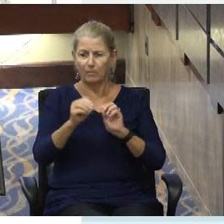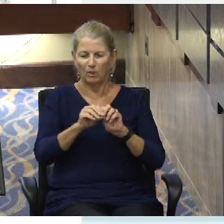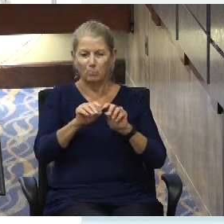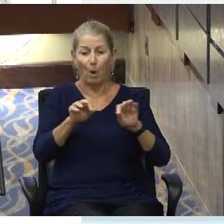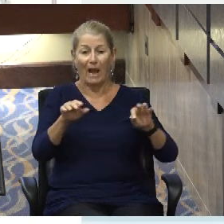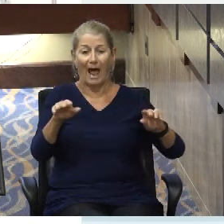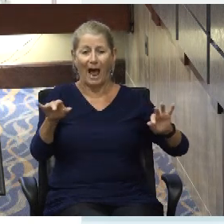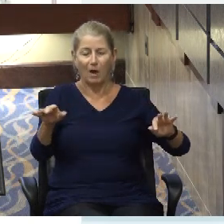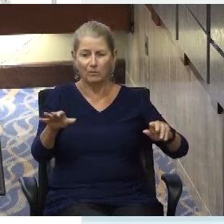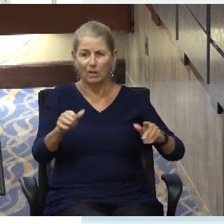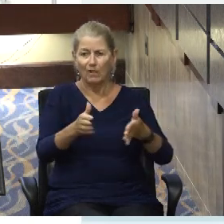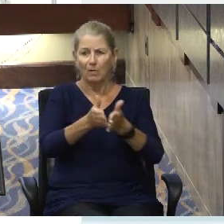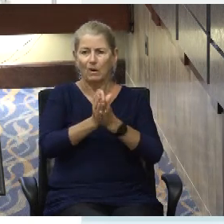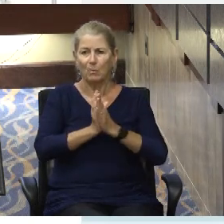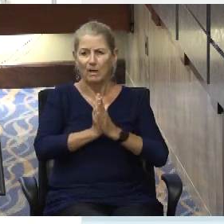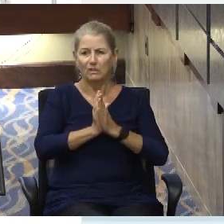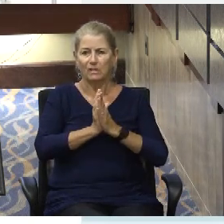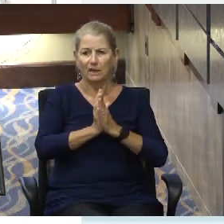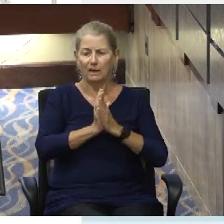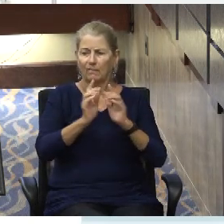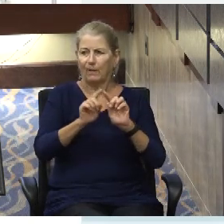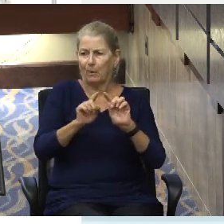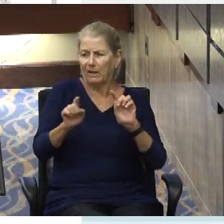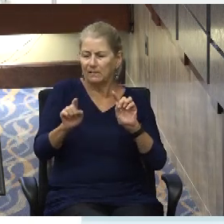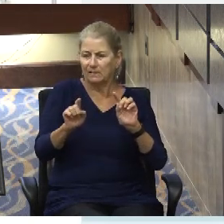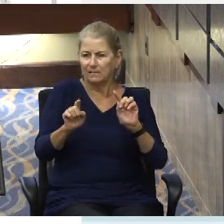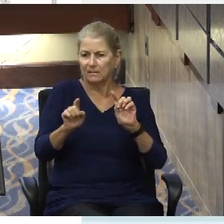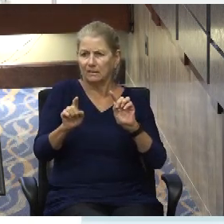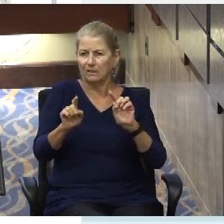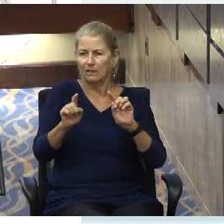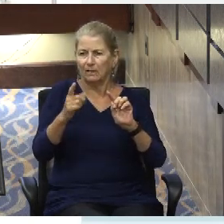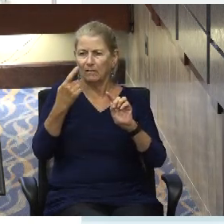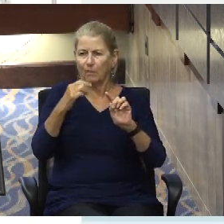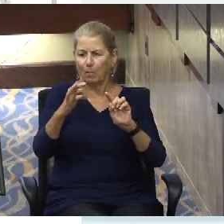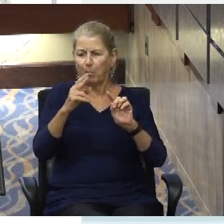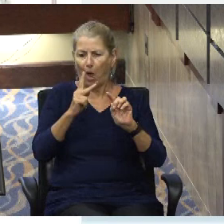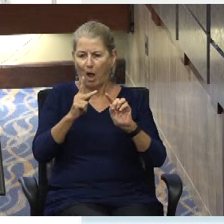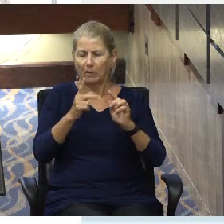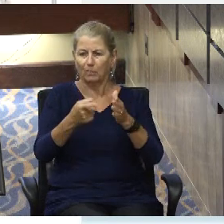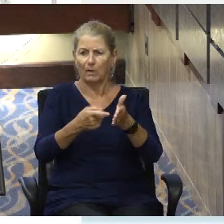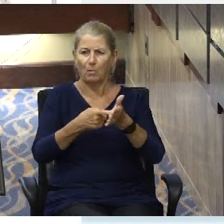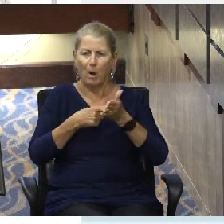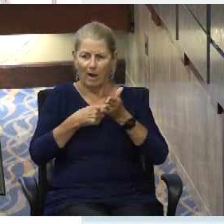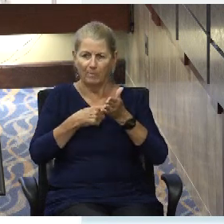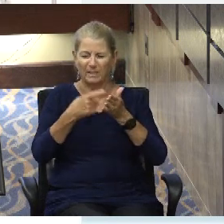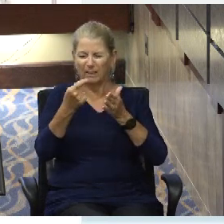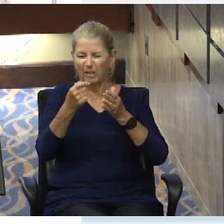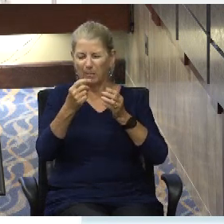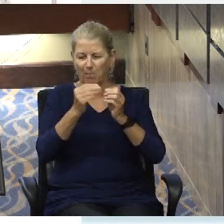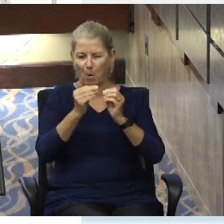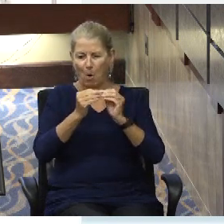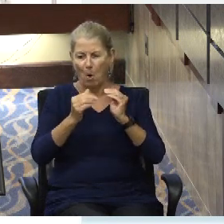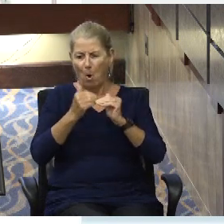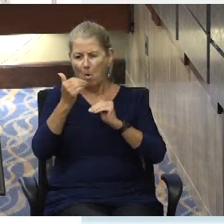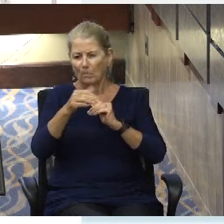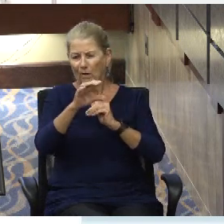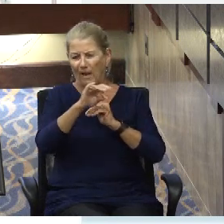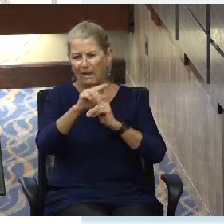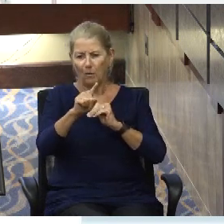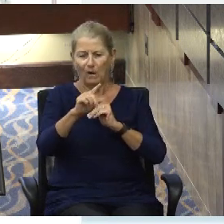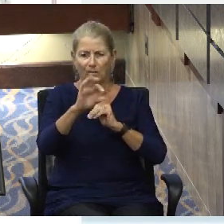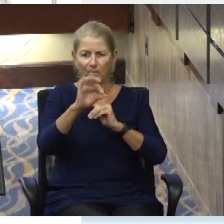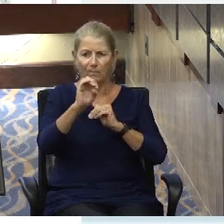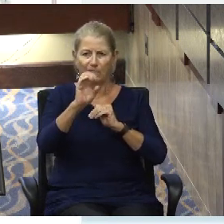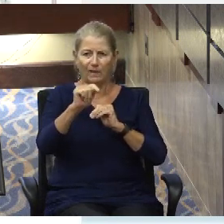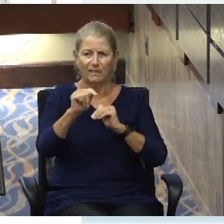are requesting variances to our block length requirements. They're just a little bit over 81 feet in